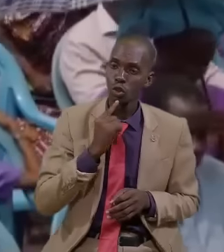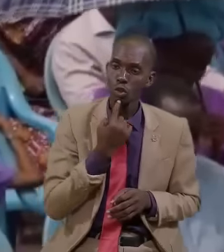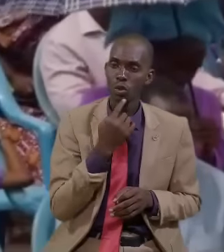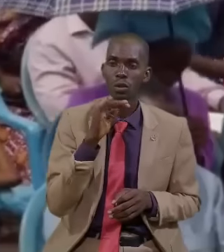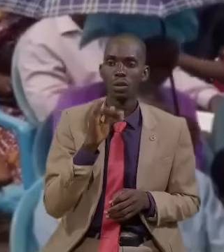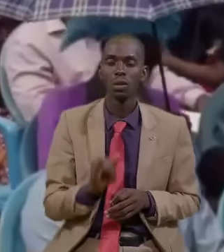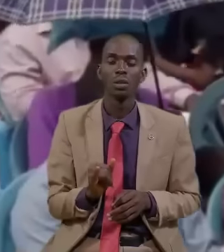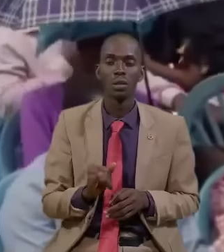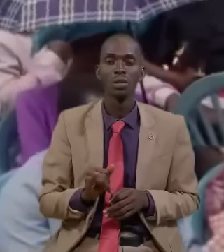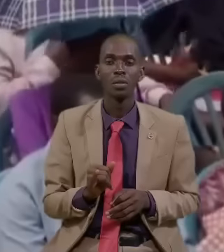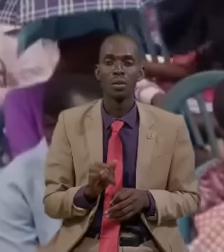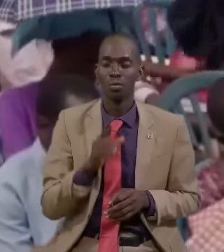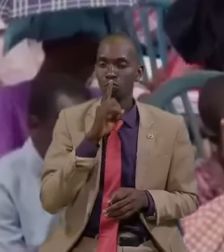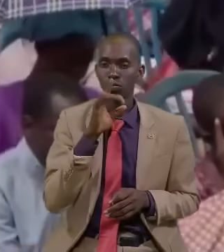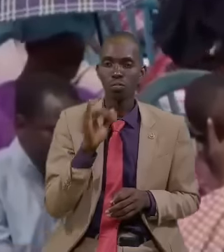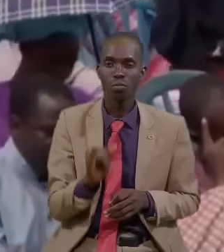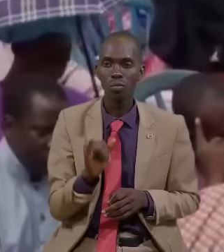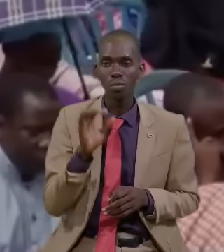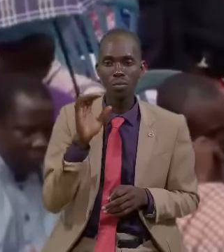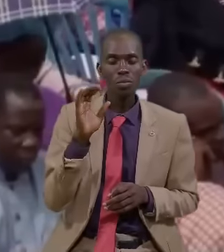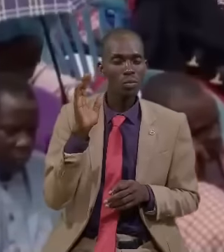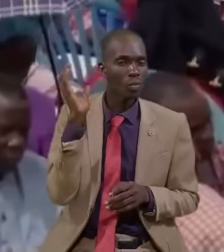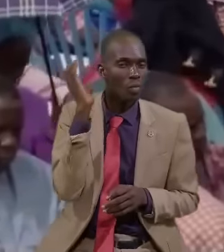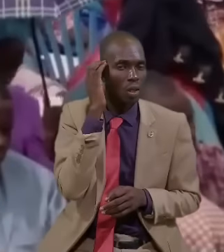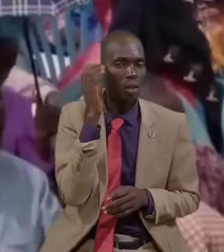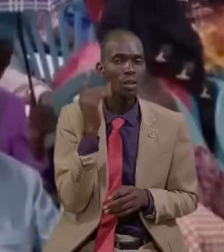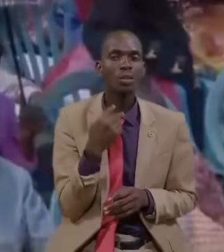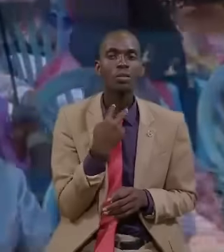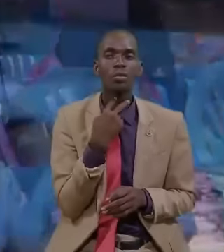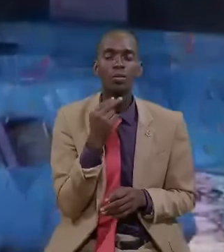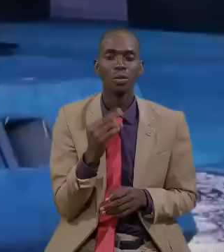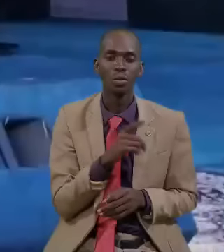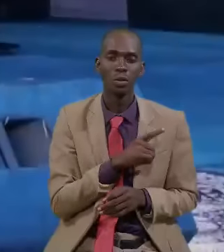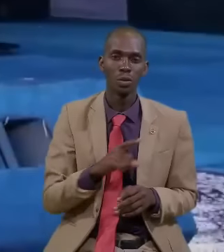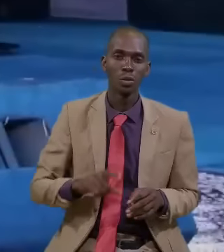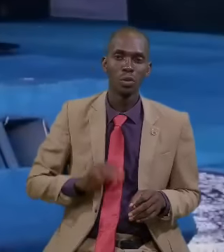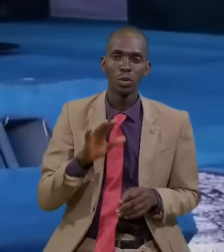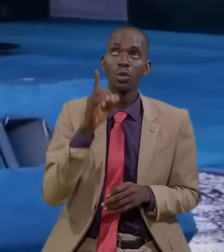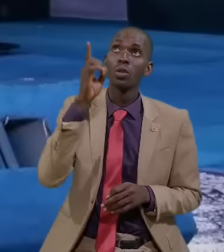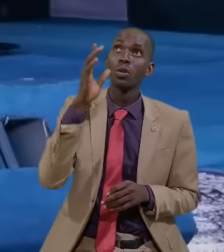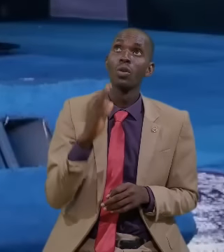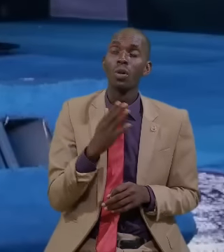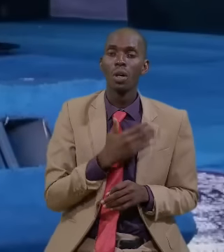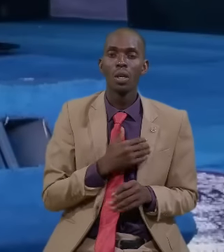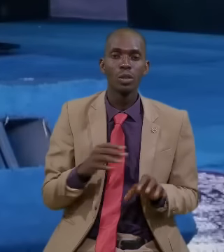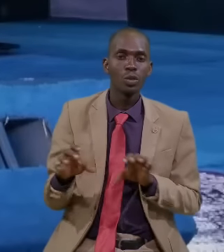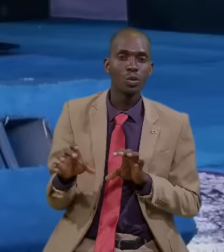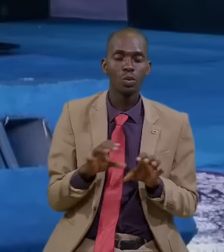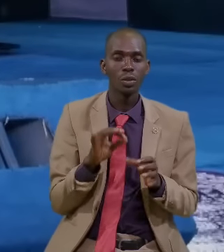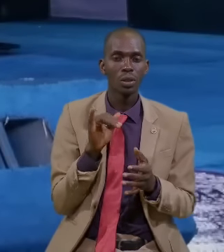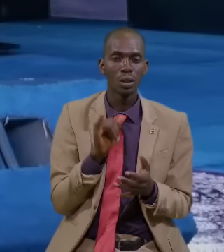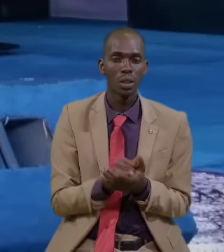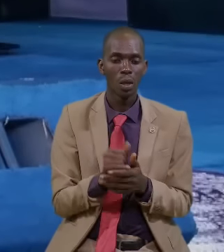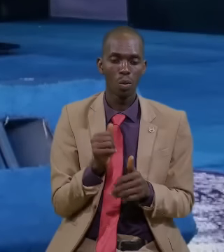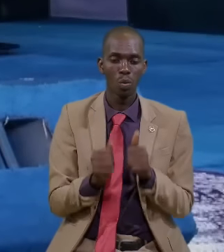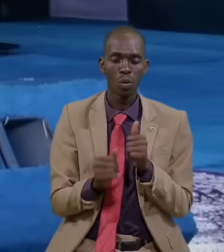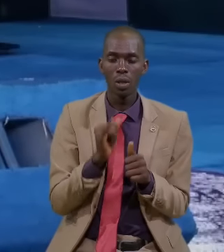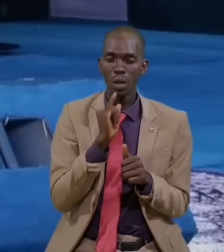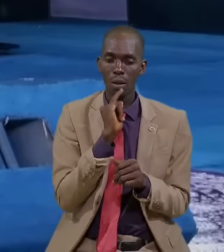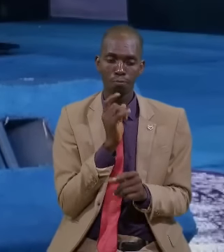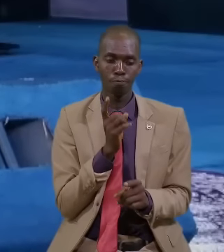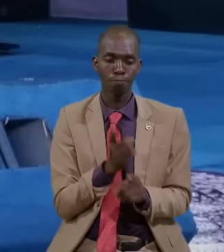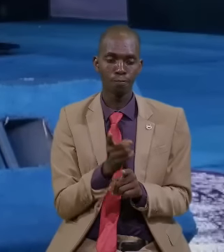the Lord thy God, and will do that which is right in his sight, and